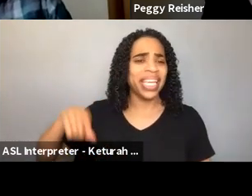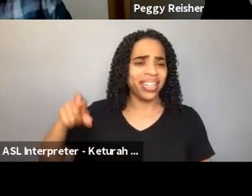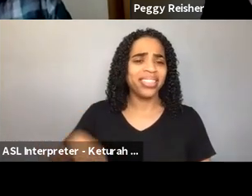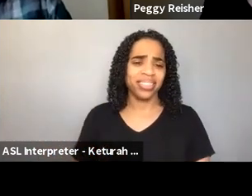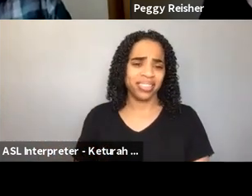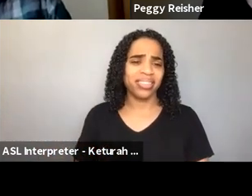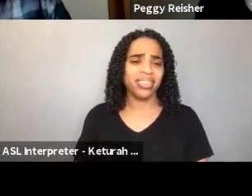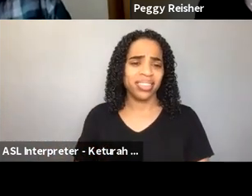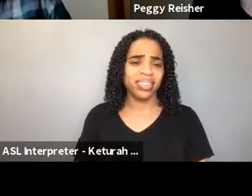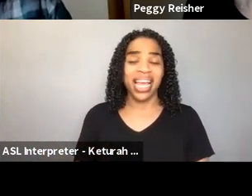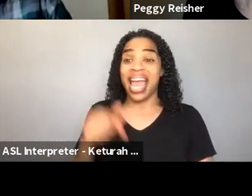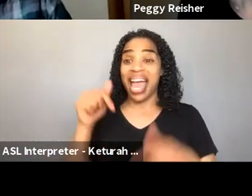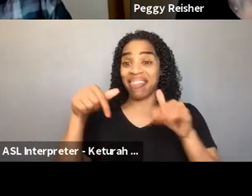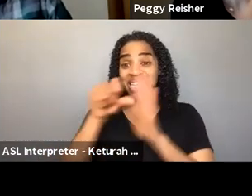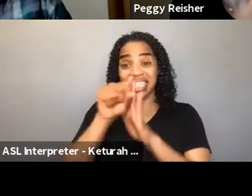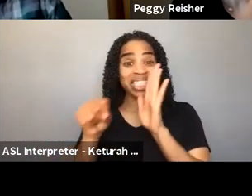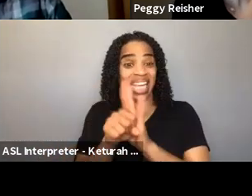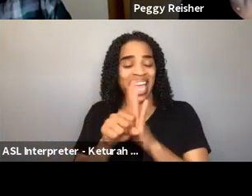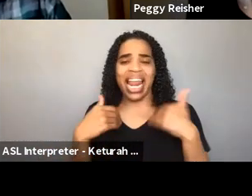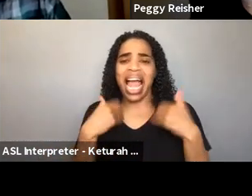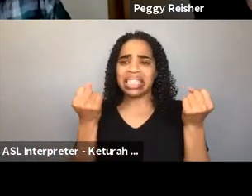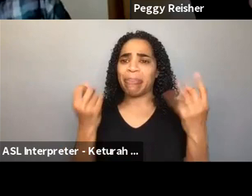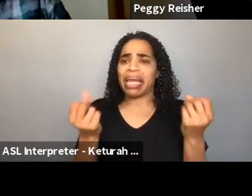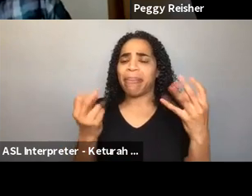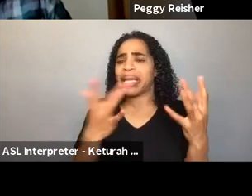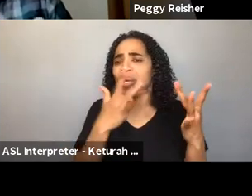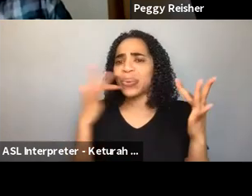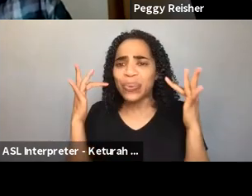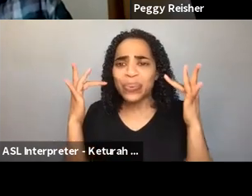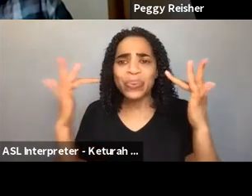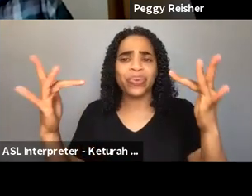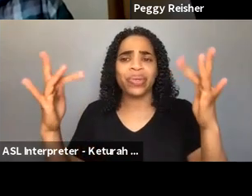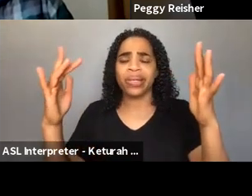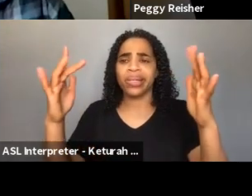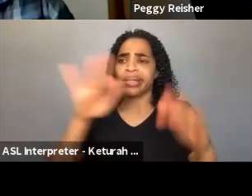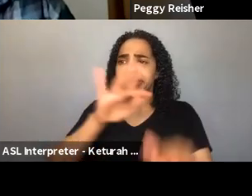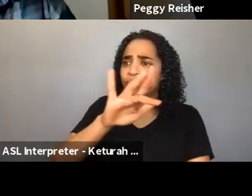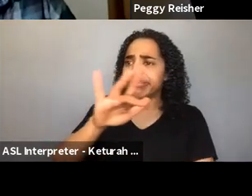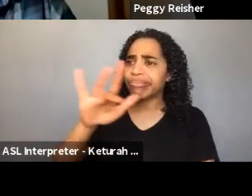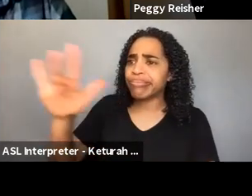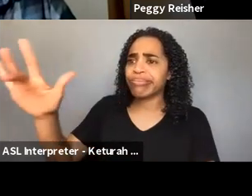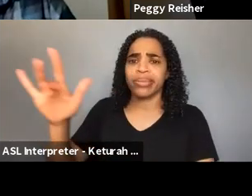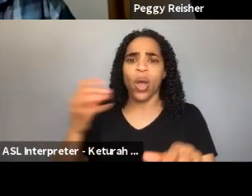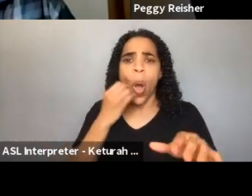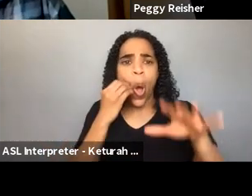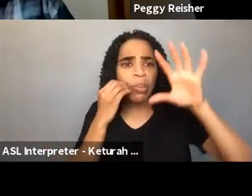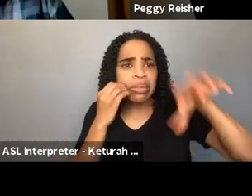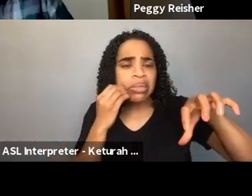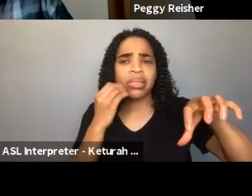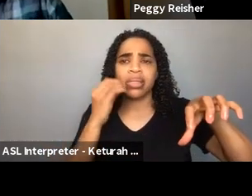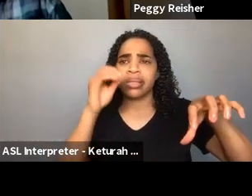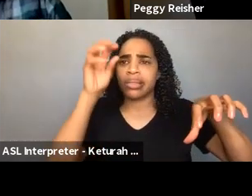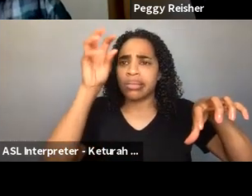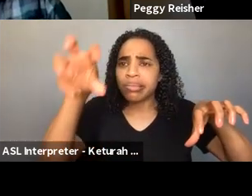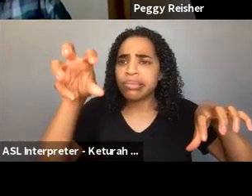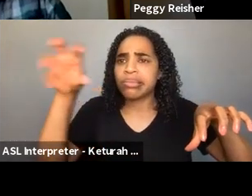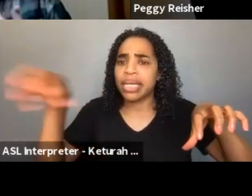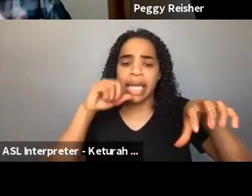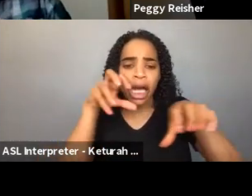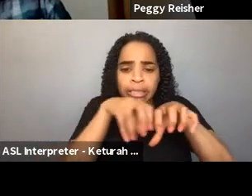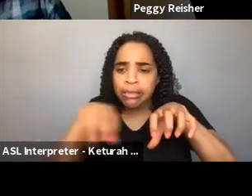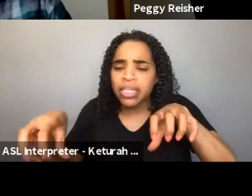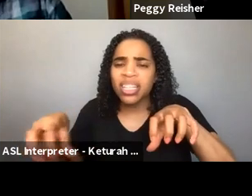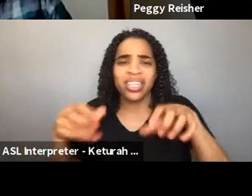rural state, a long rural state. People need to have that information. People need to be able to